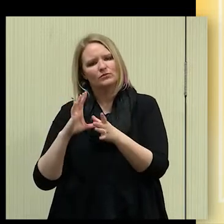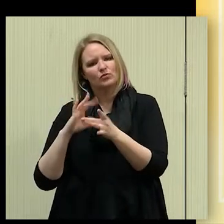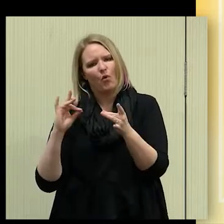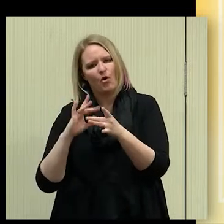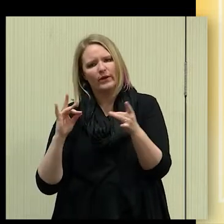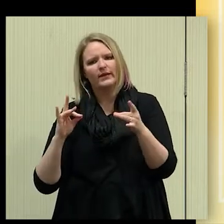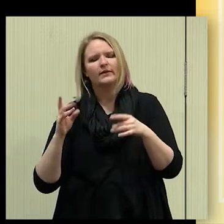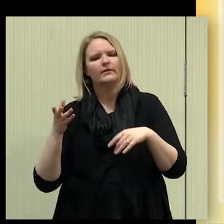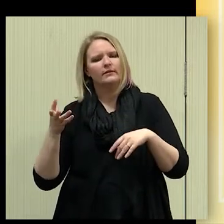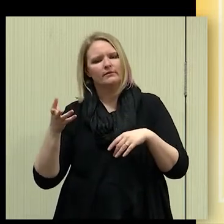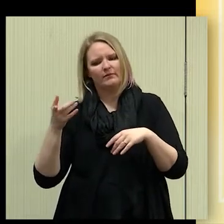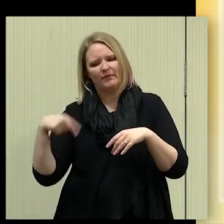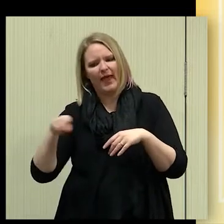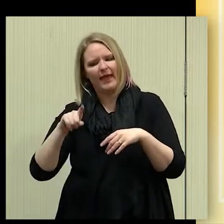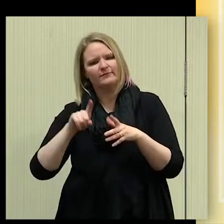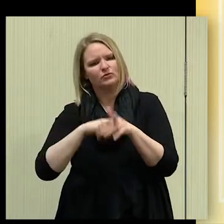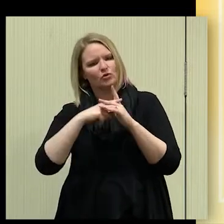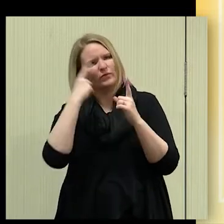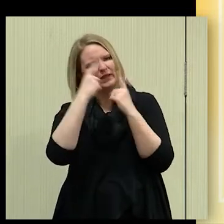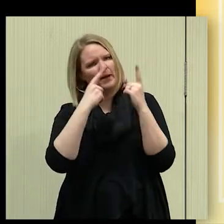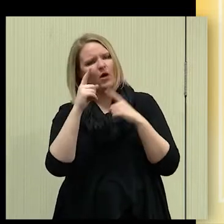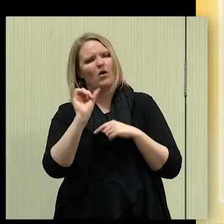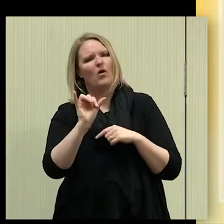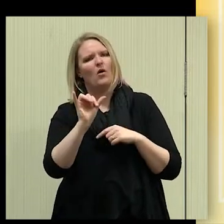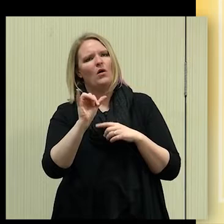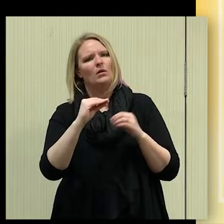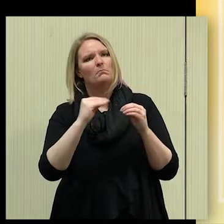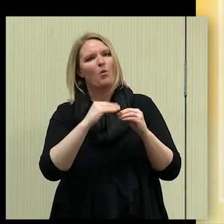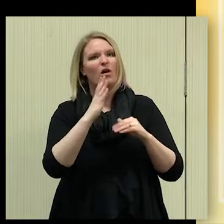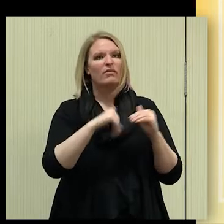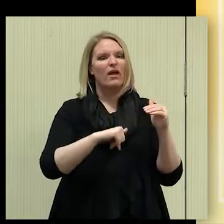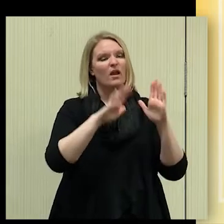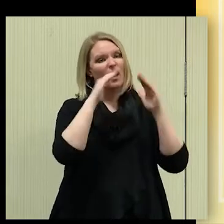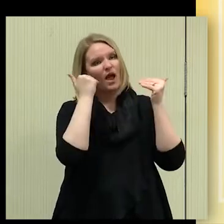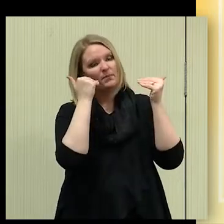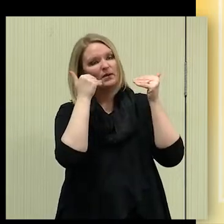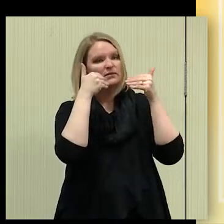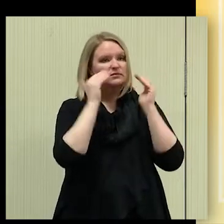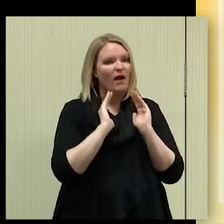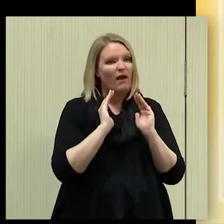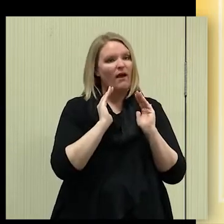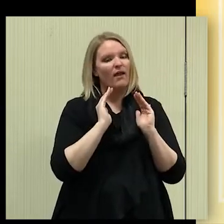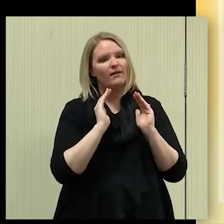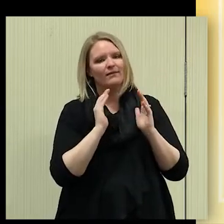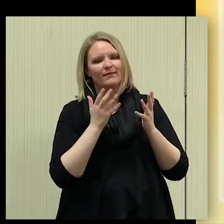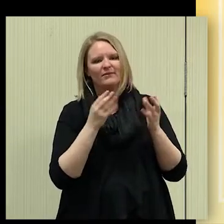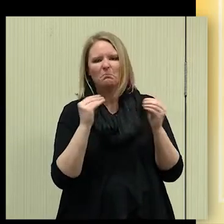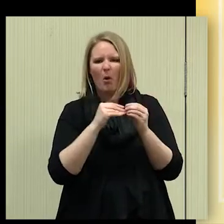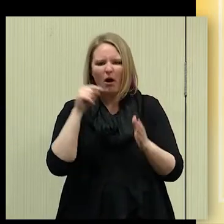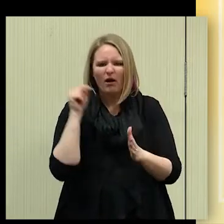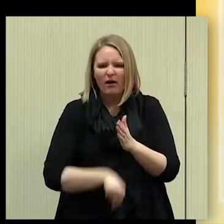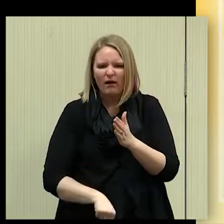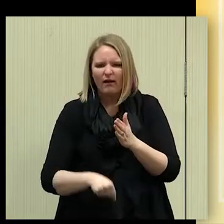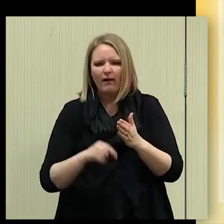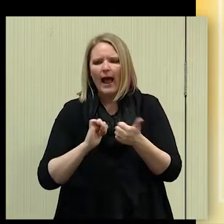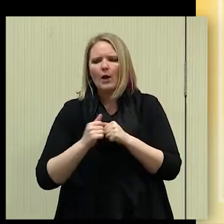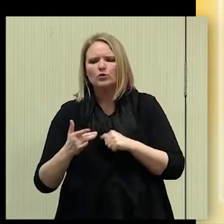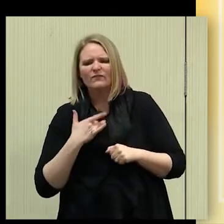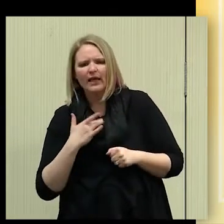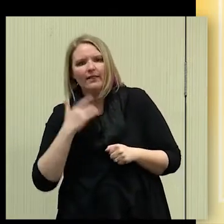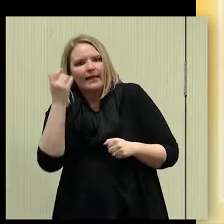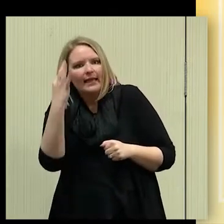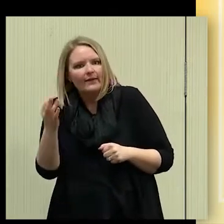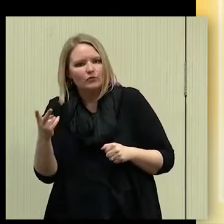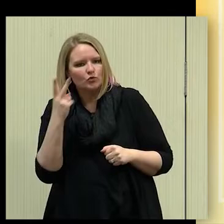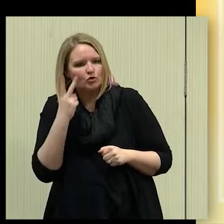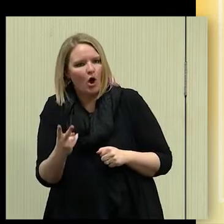having them start to think through. It's more than just happy, sad, mad, and glad. How would you feel if such and such happened? How would you feel if you